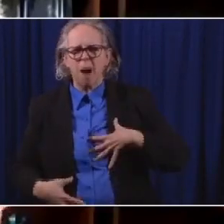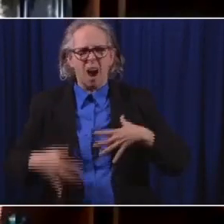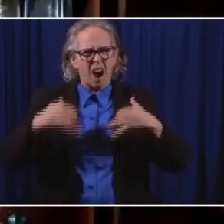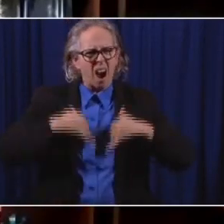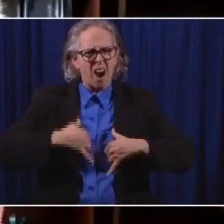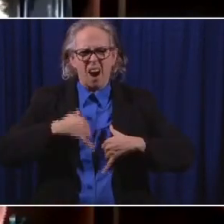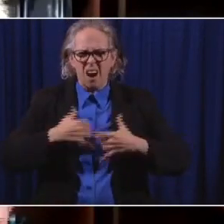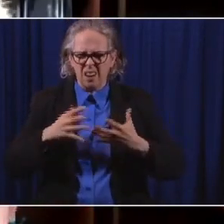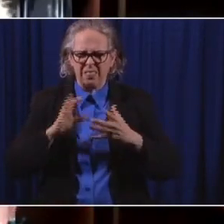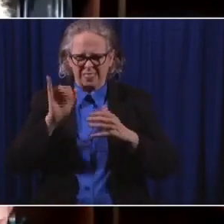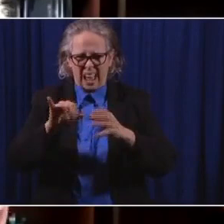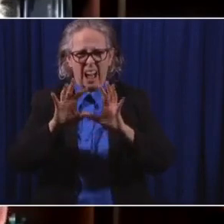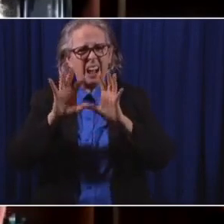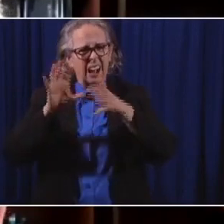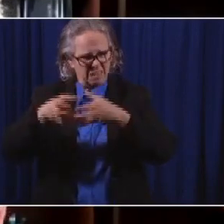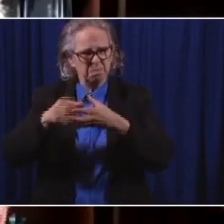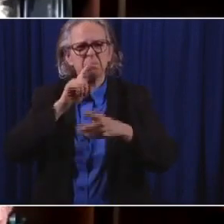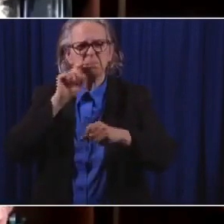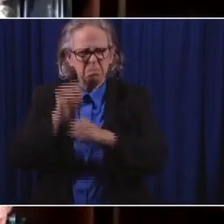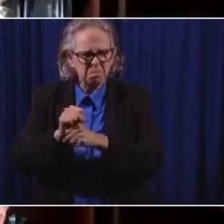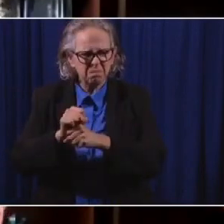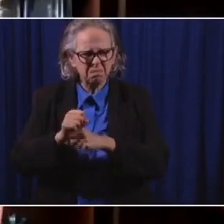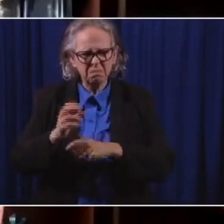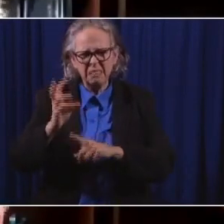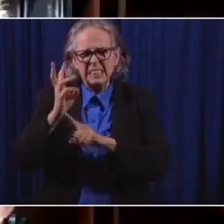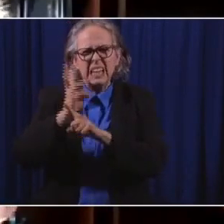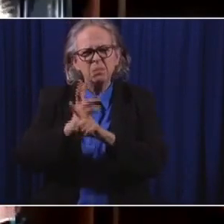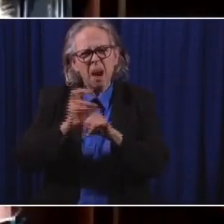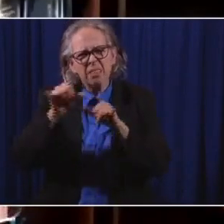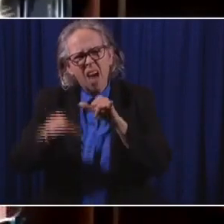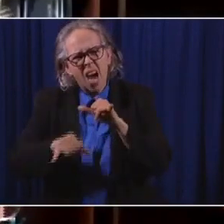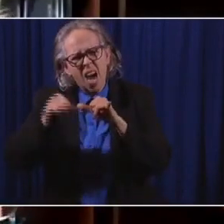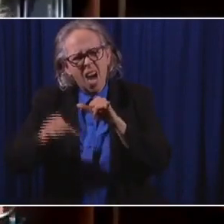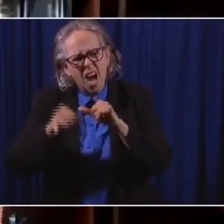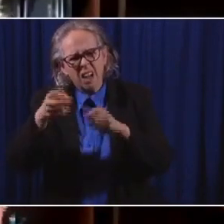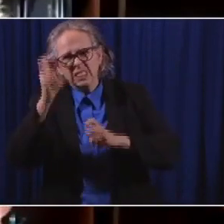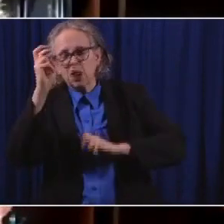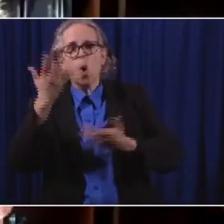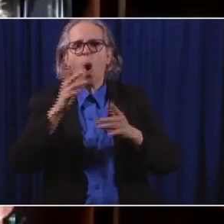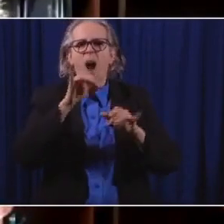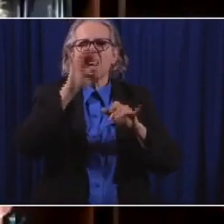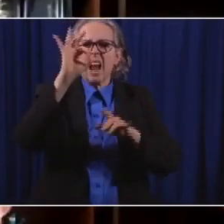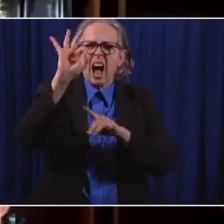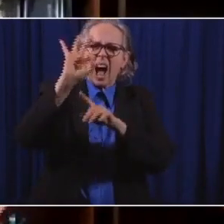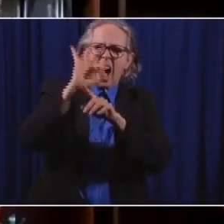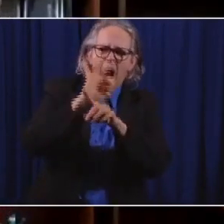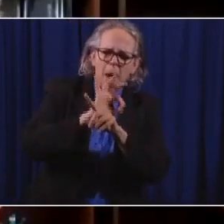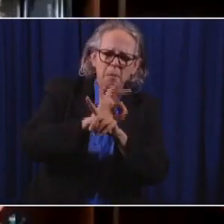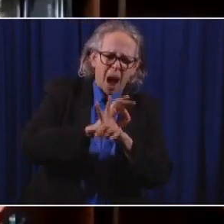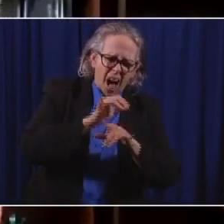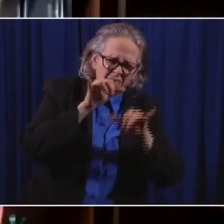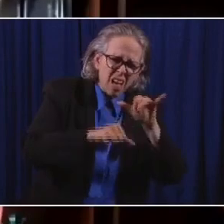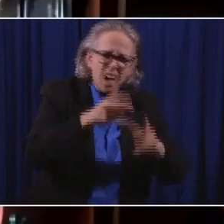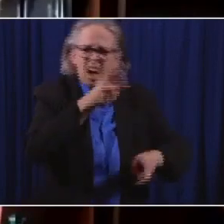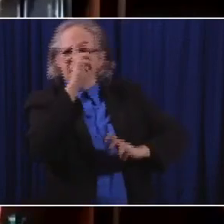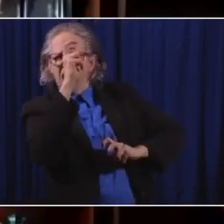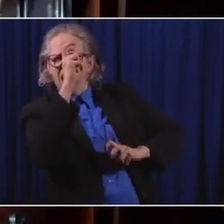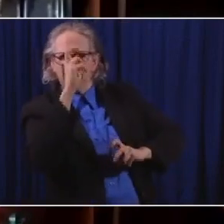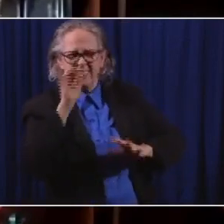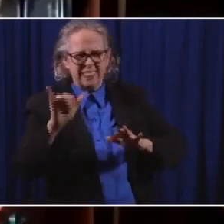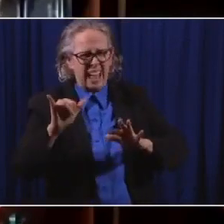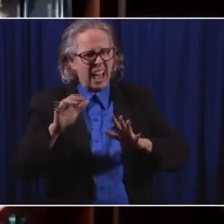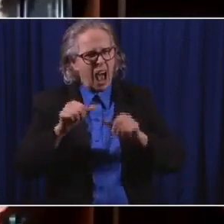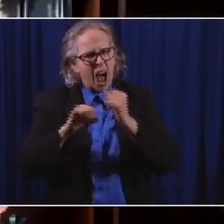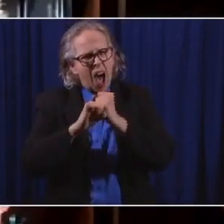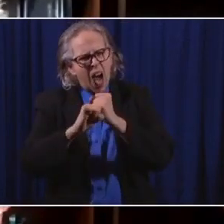later still have problems with fatigue, low-grade fevers, and recovering. And speaking to my colleagues around the country, this is enough of